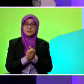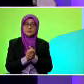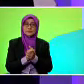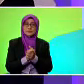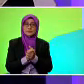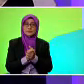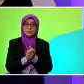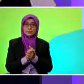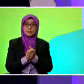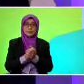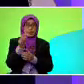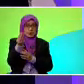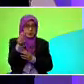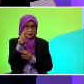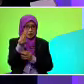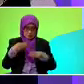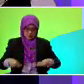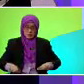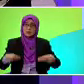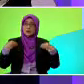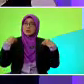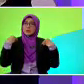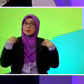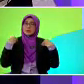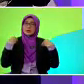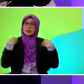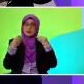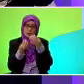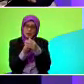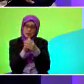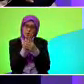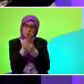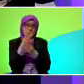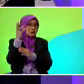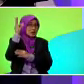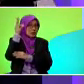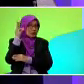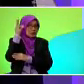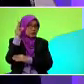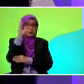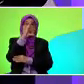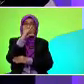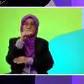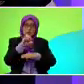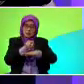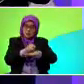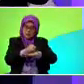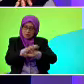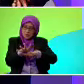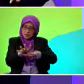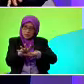so microorganisms, for today we are going to learn about the growth factors and also the effects